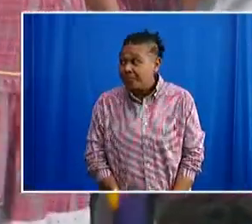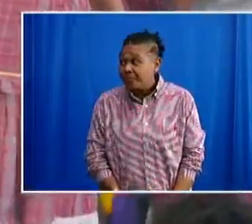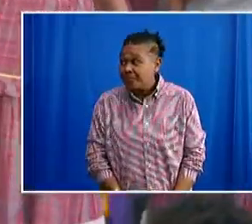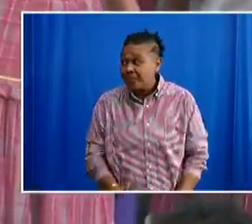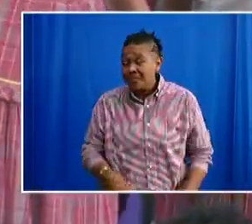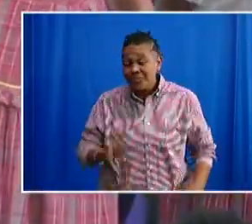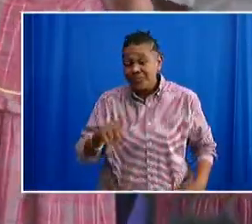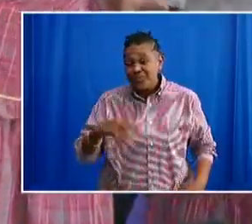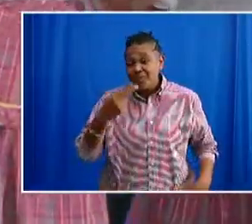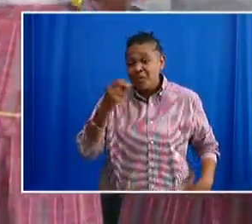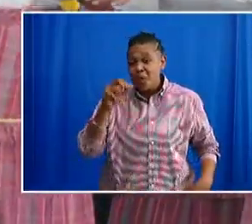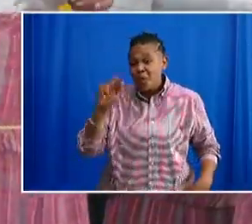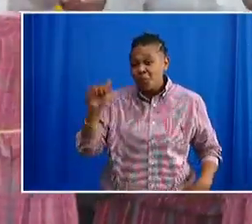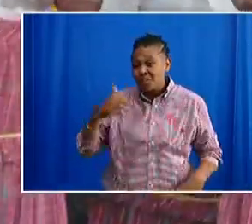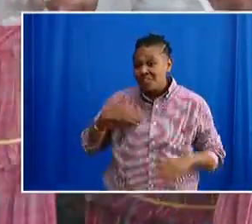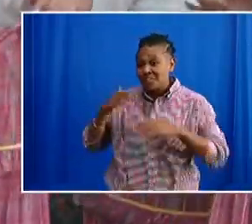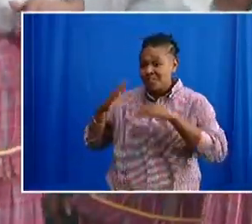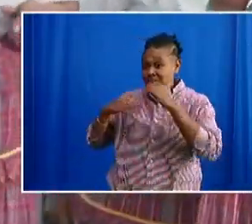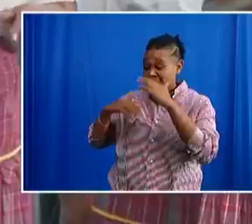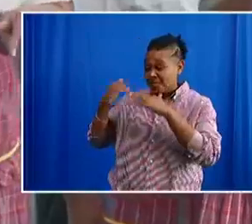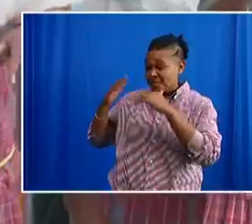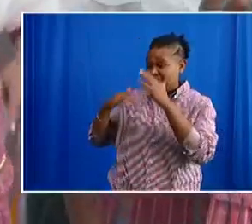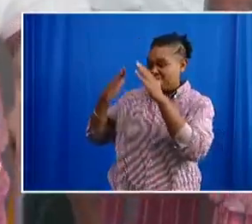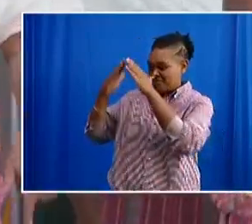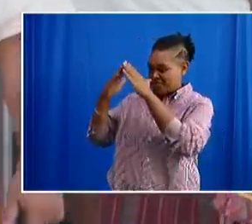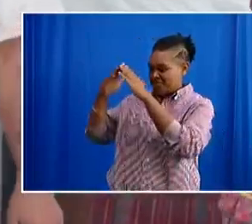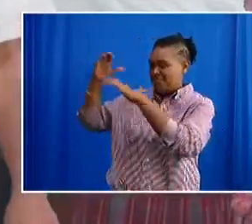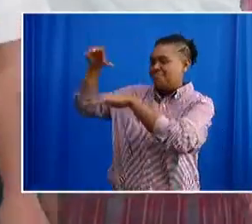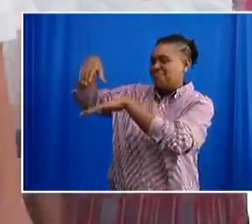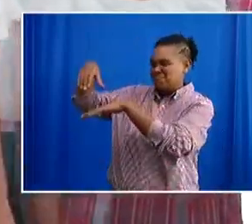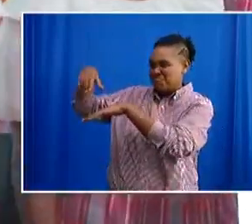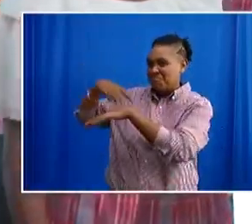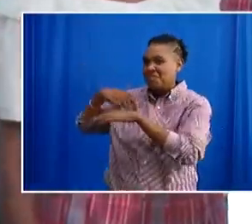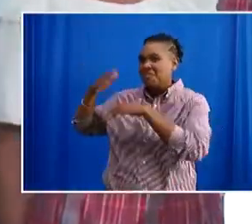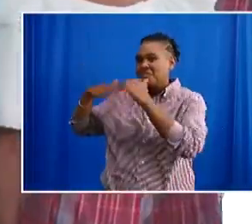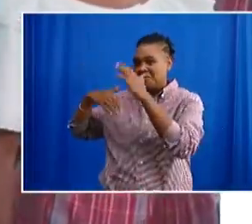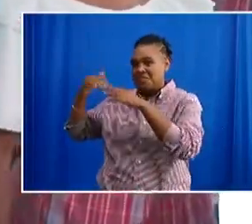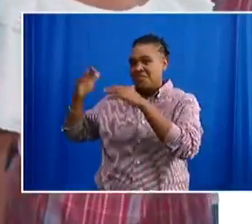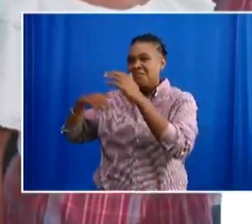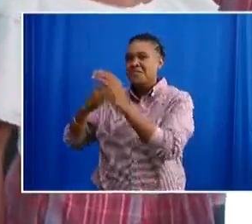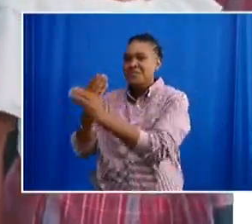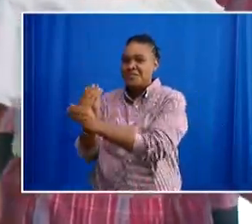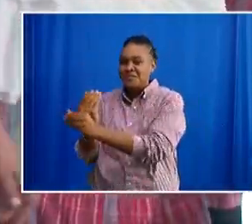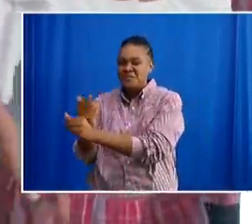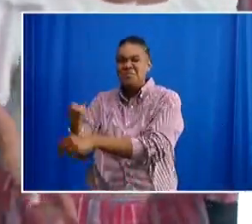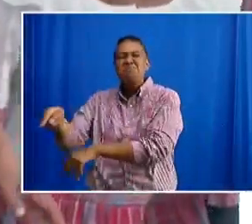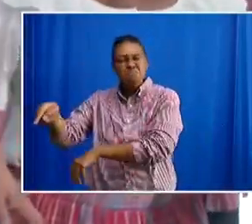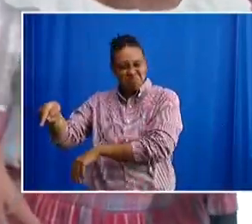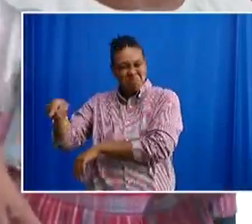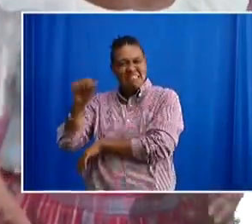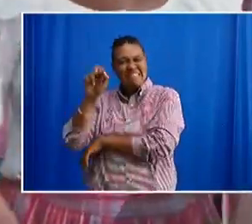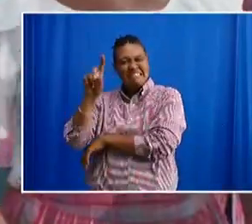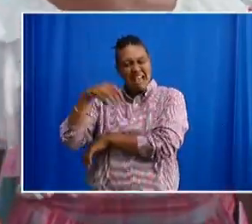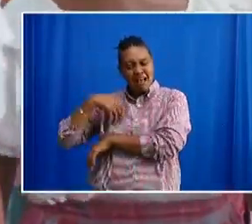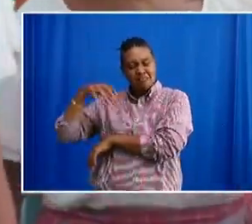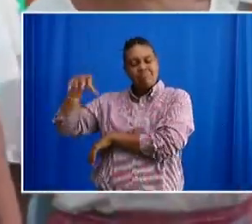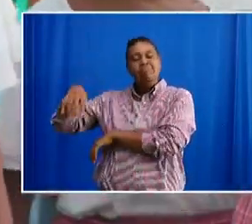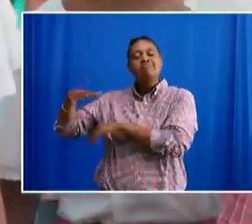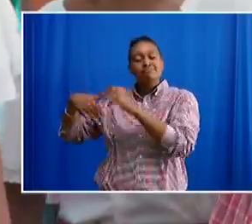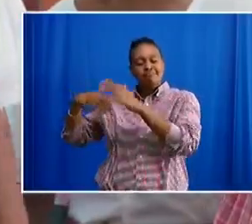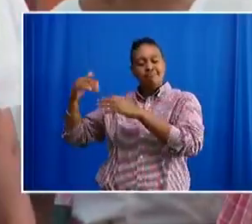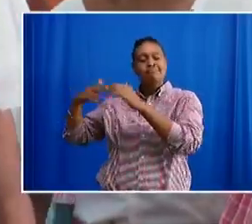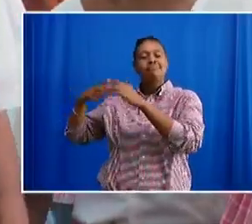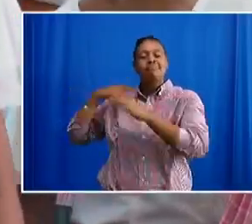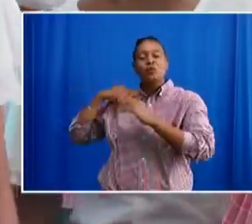Hosanna, me build me house, oh, me build it on the sandy ground, me build it on